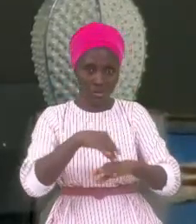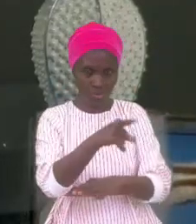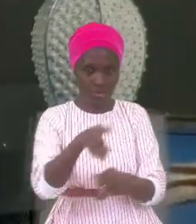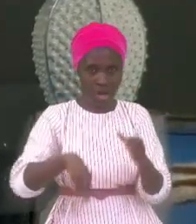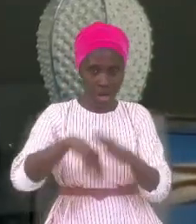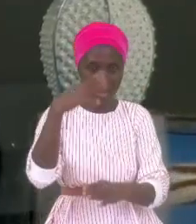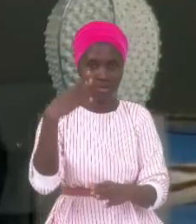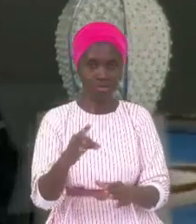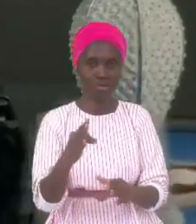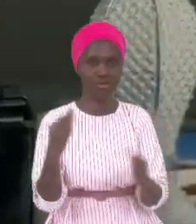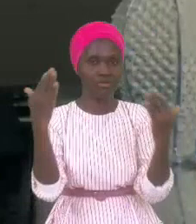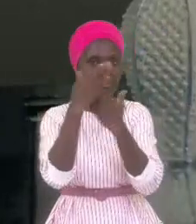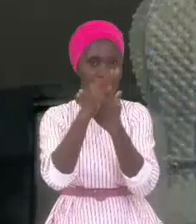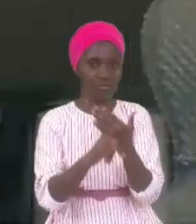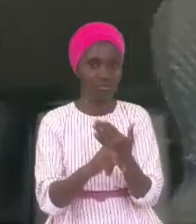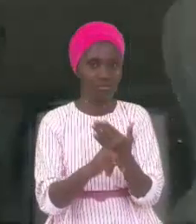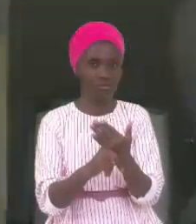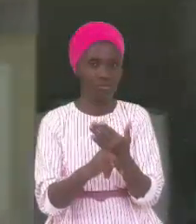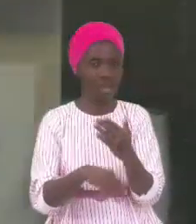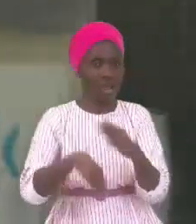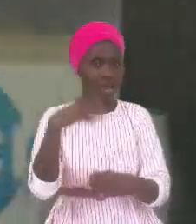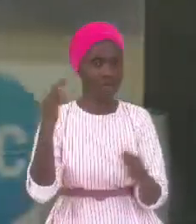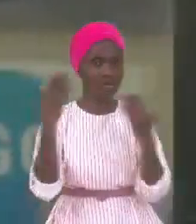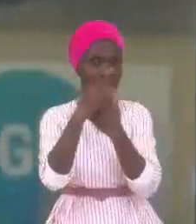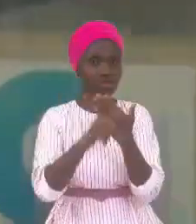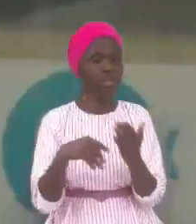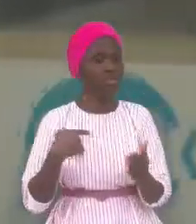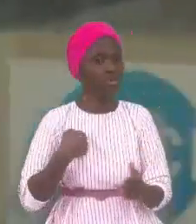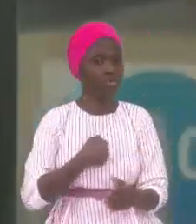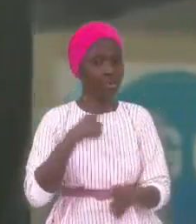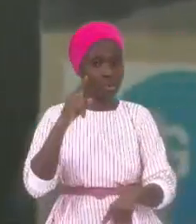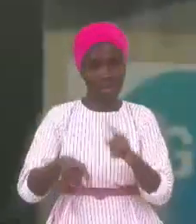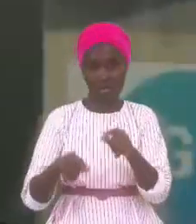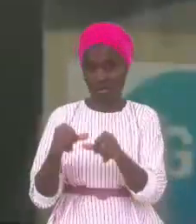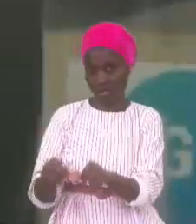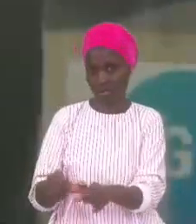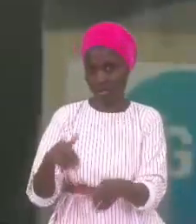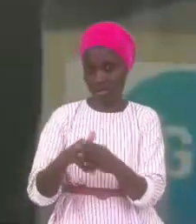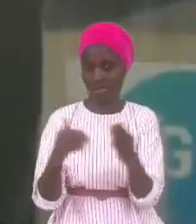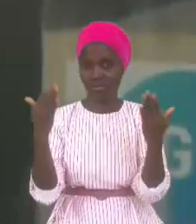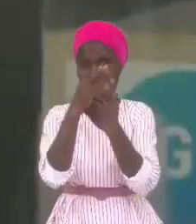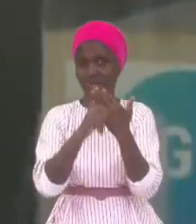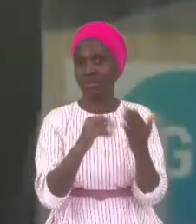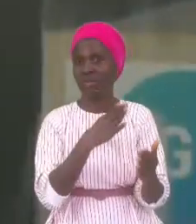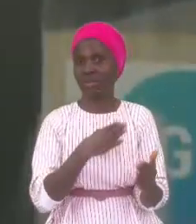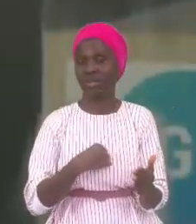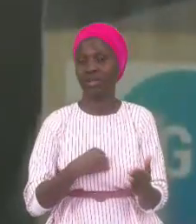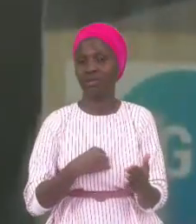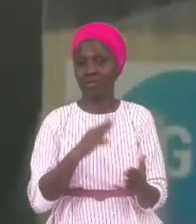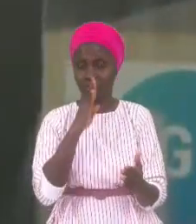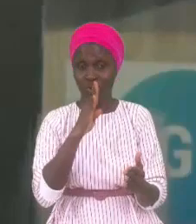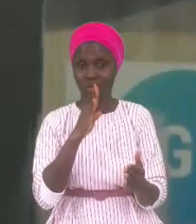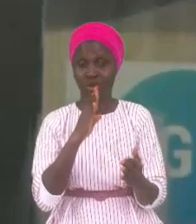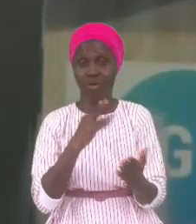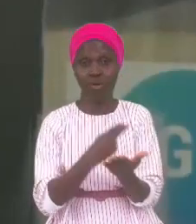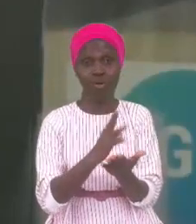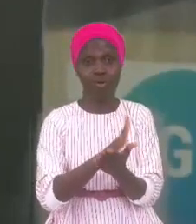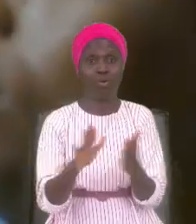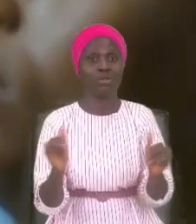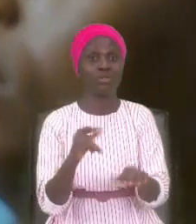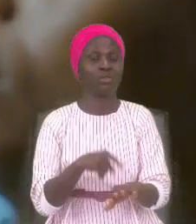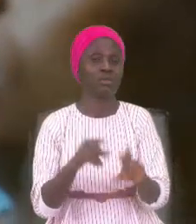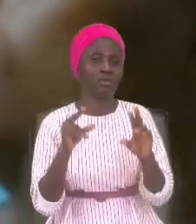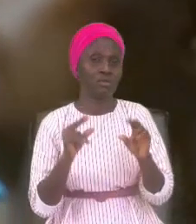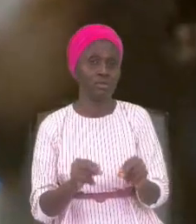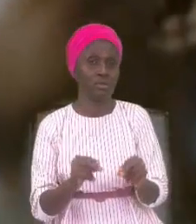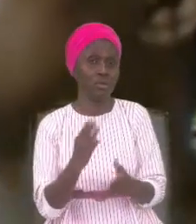out of darkness, we cannot remain in darkness and be holy. Somebody says, I'm holy, but he's still in darkness.